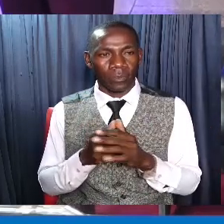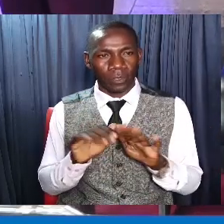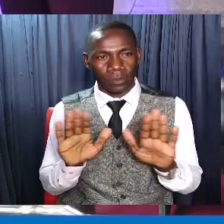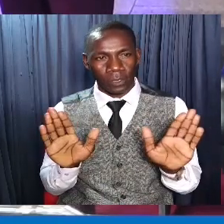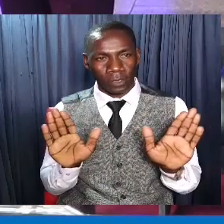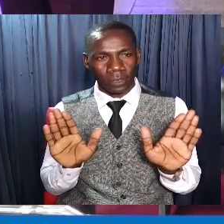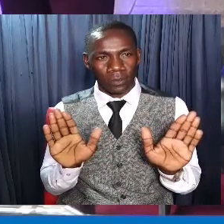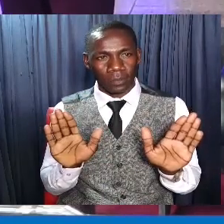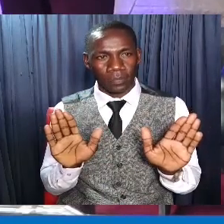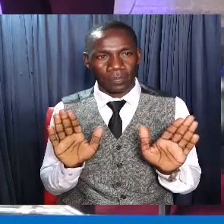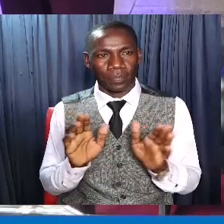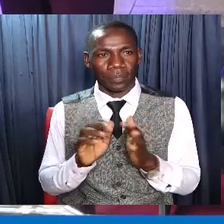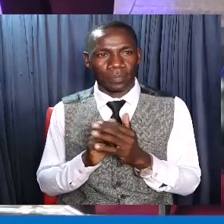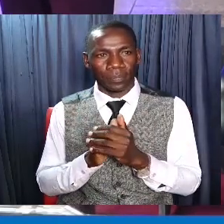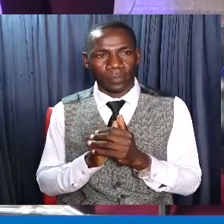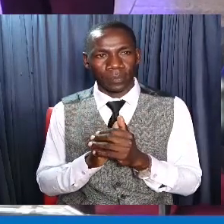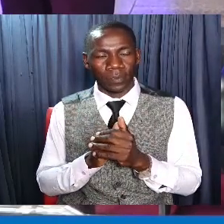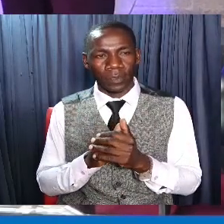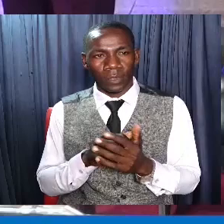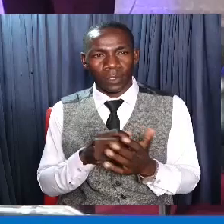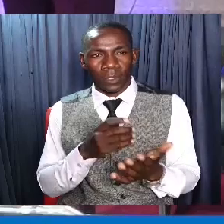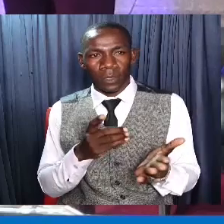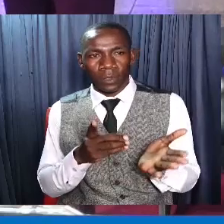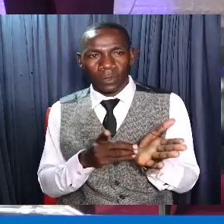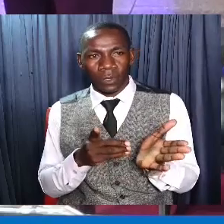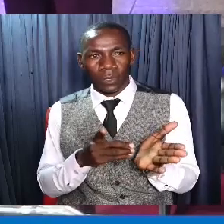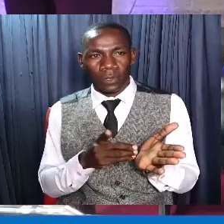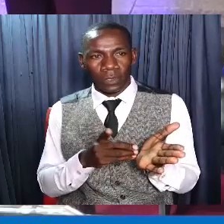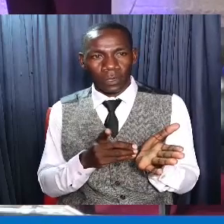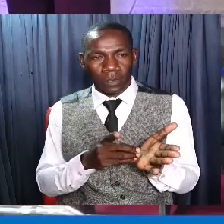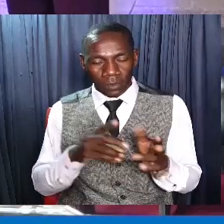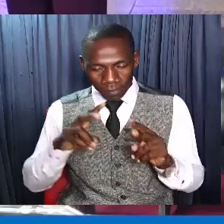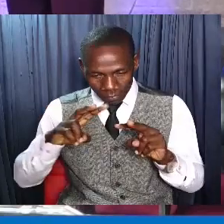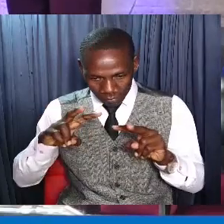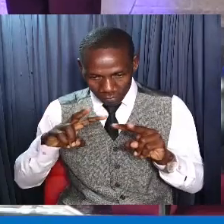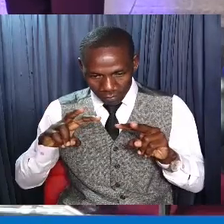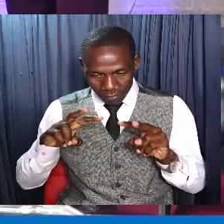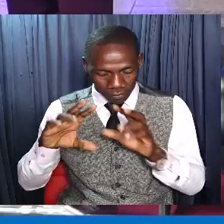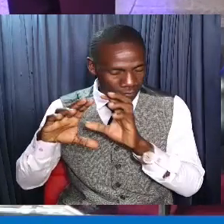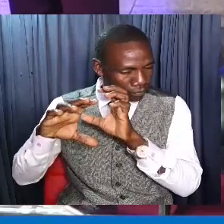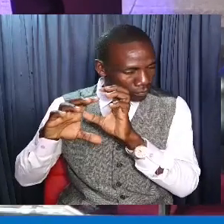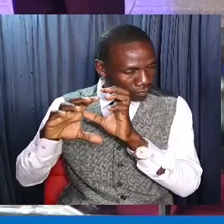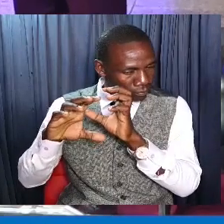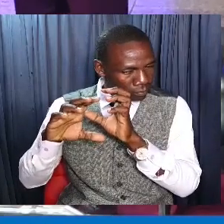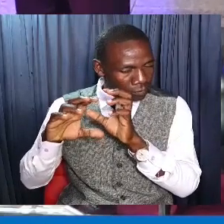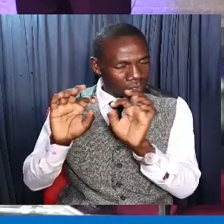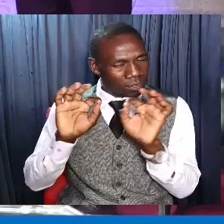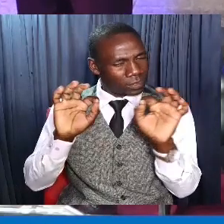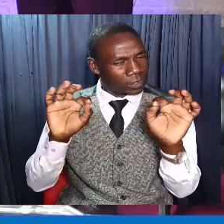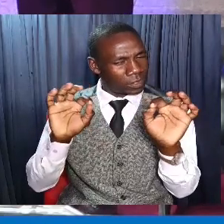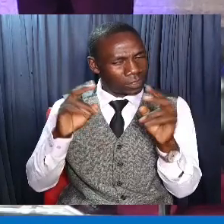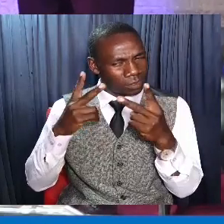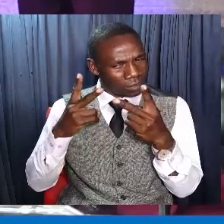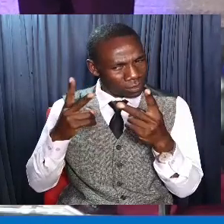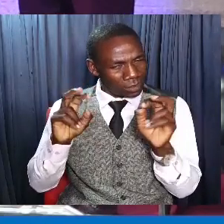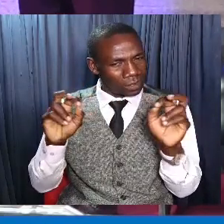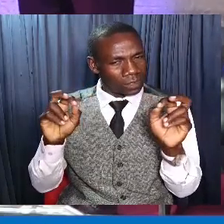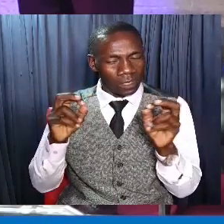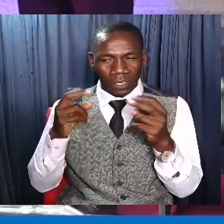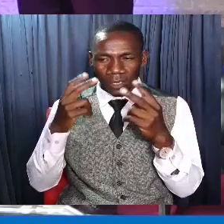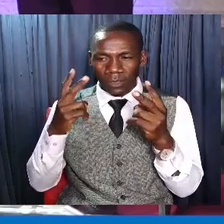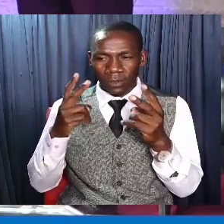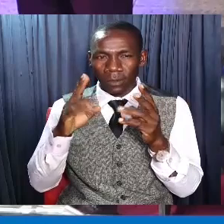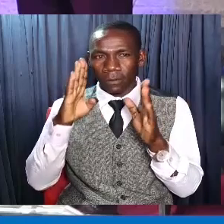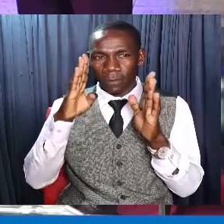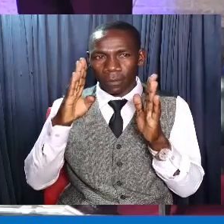Bas. That is it. Daktari amepima. The doctor examined. Haoni kitu. He doesn't see ameona mtu aina